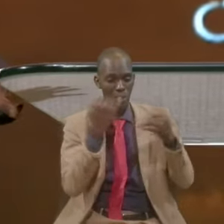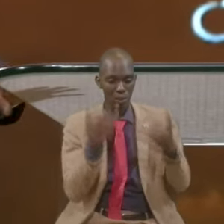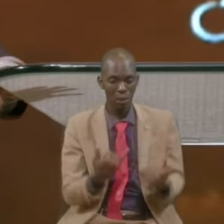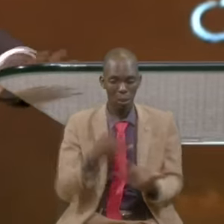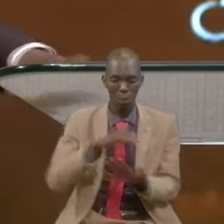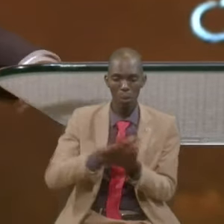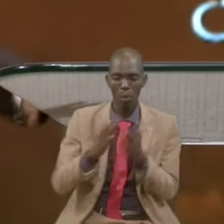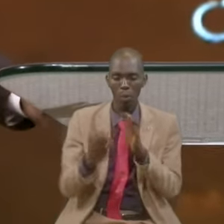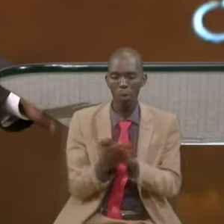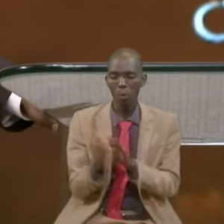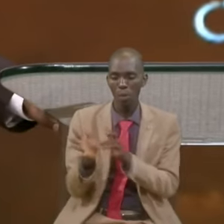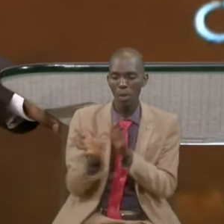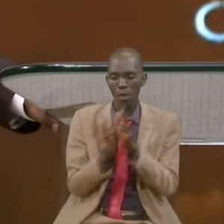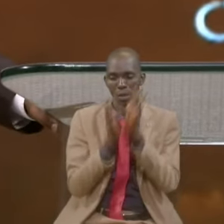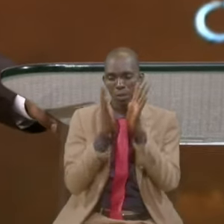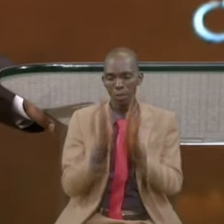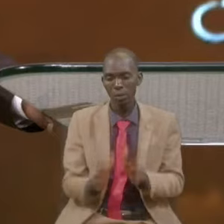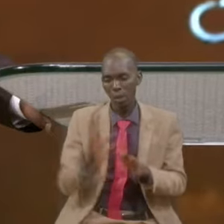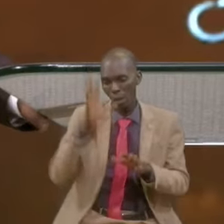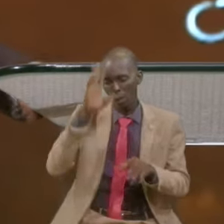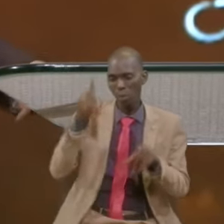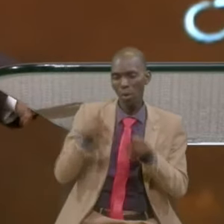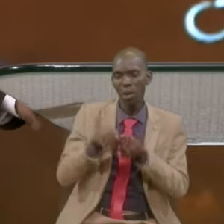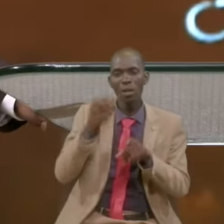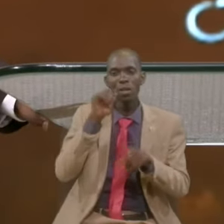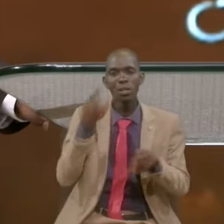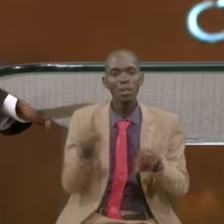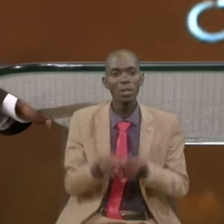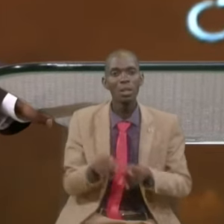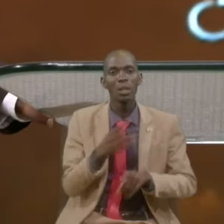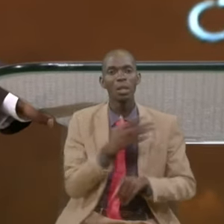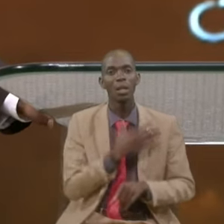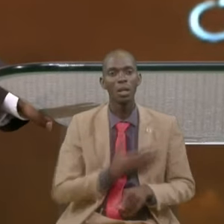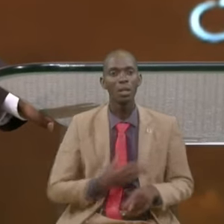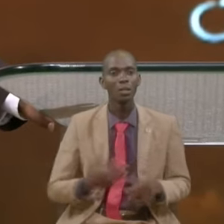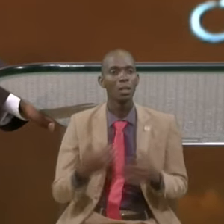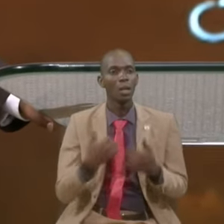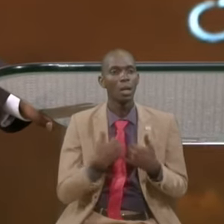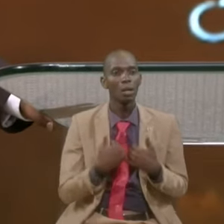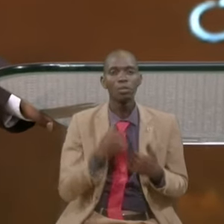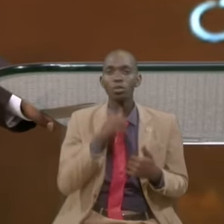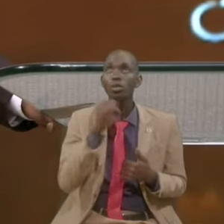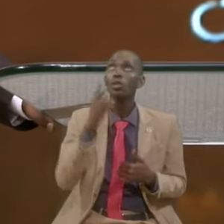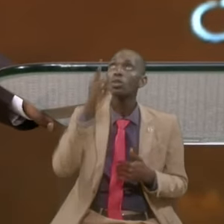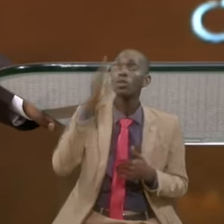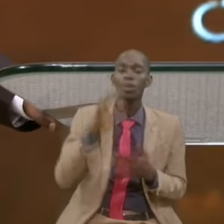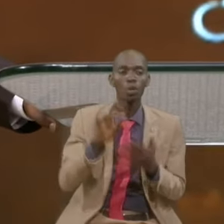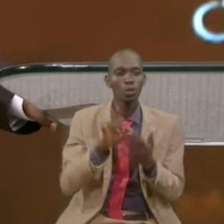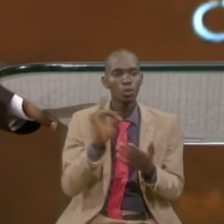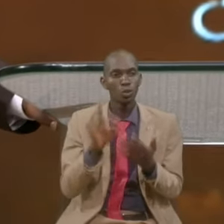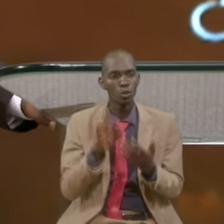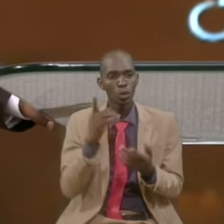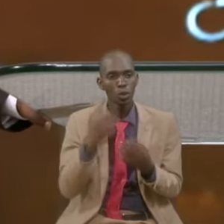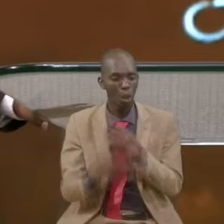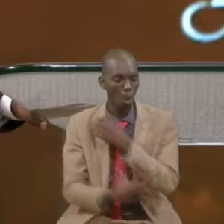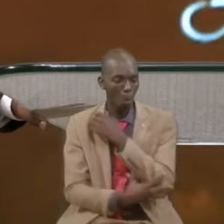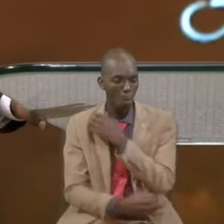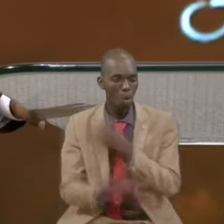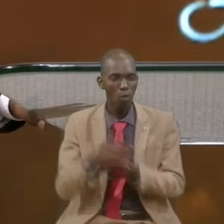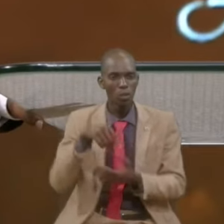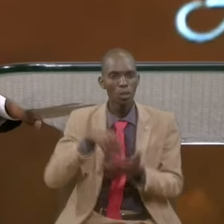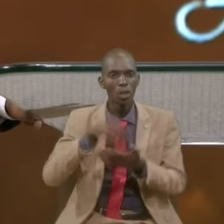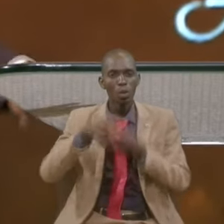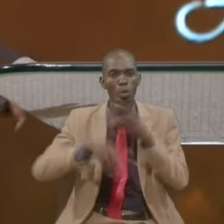brethren. And it says, has not God chosen the poor of this world rich in faith